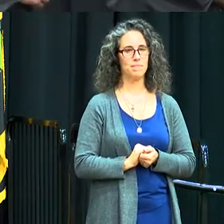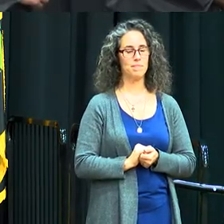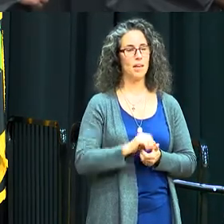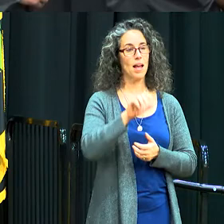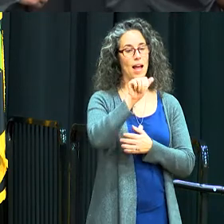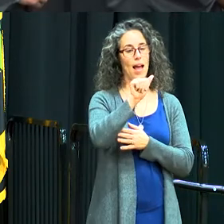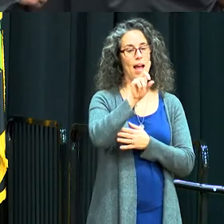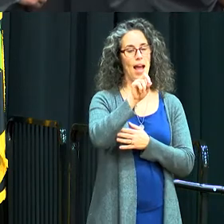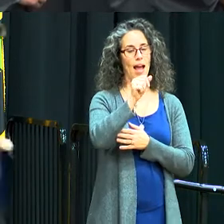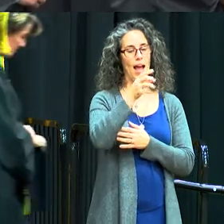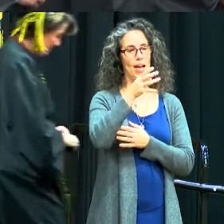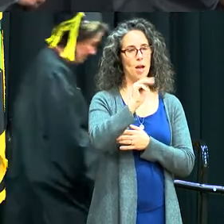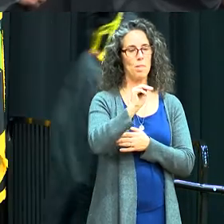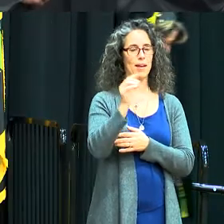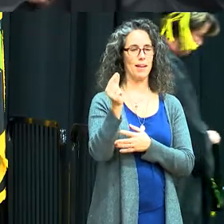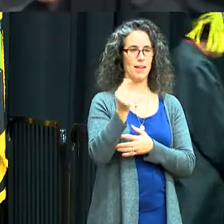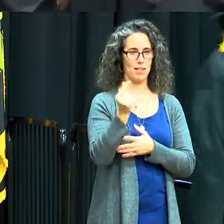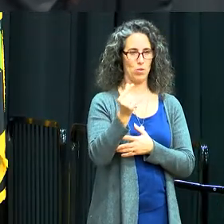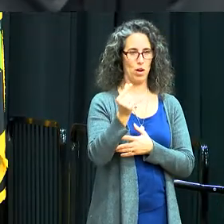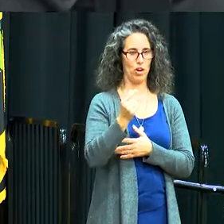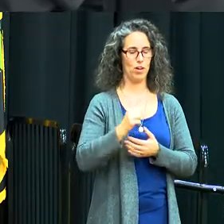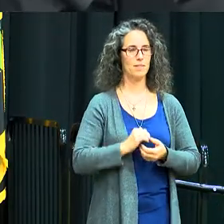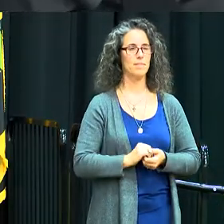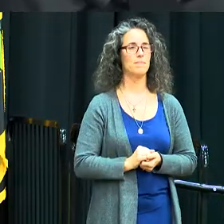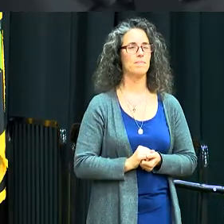Adam Patrick Gillenwater.